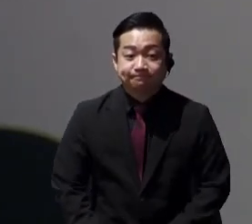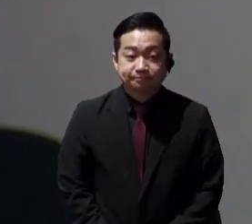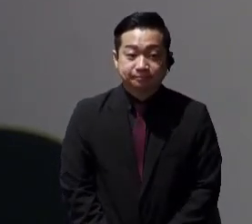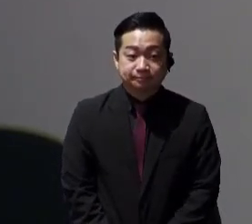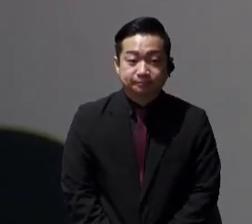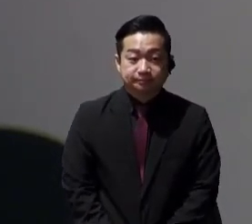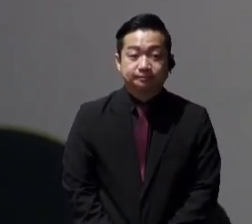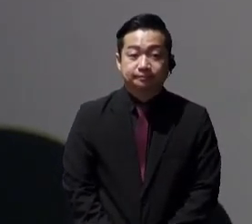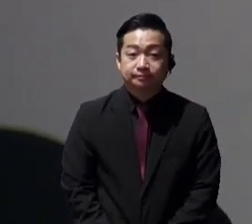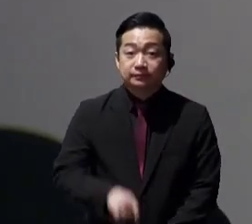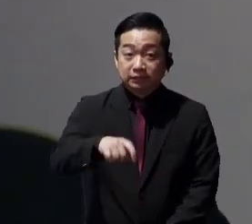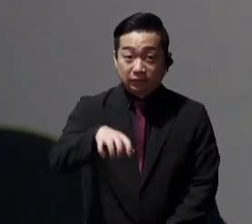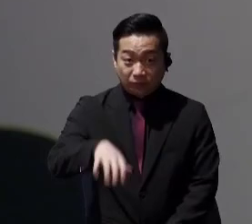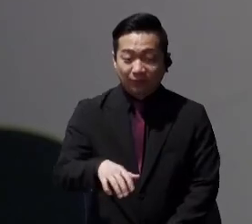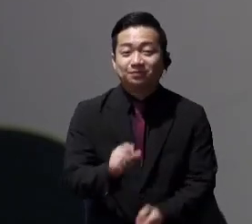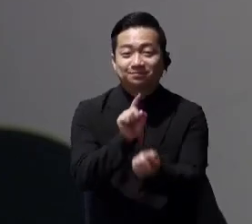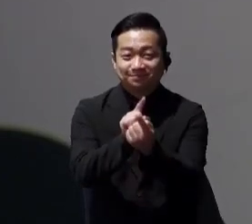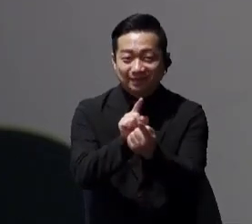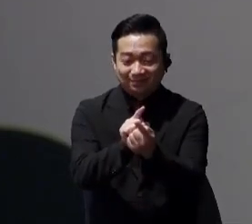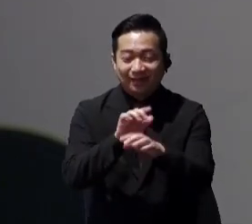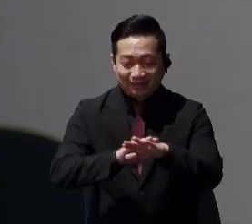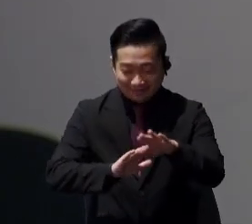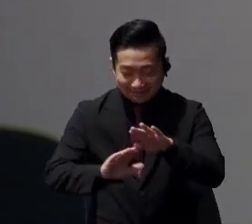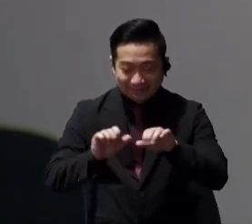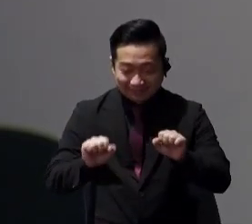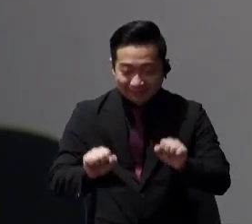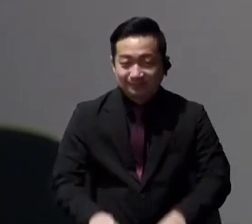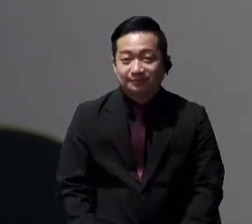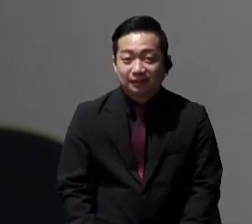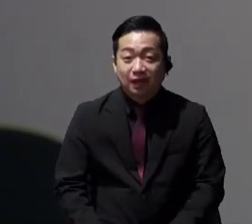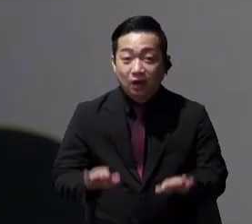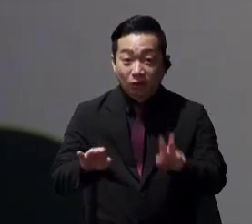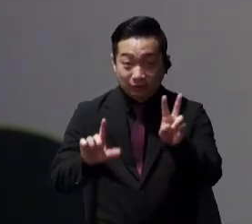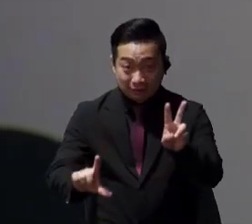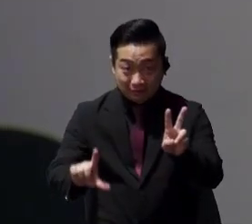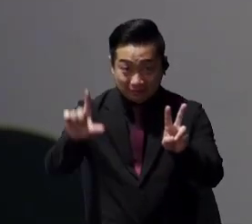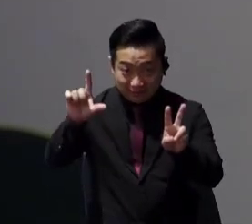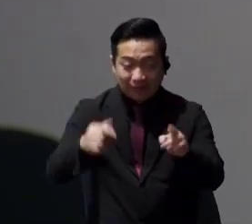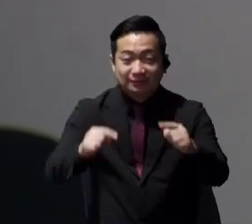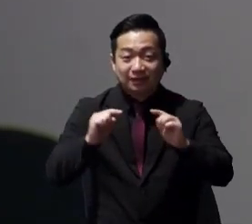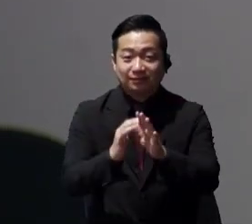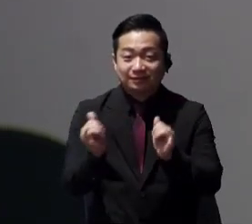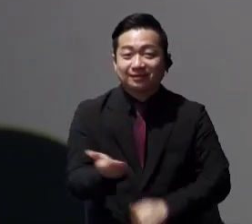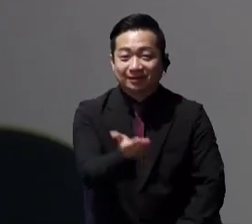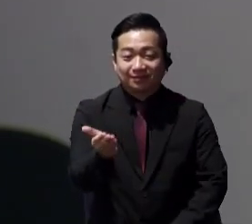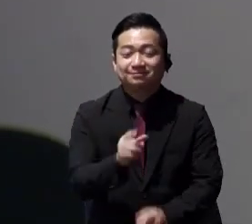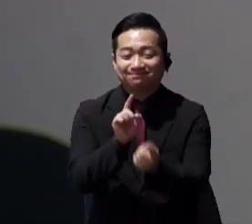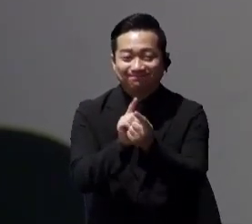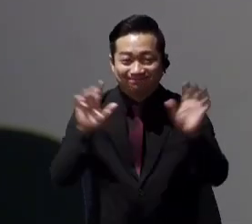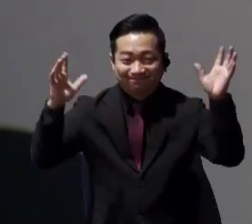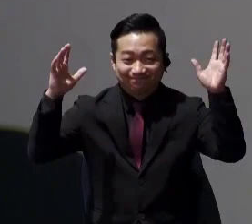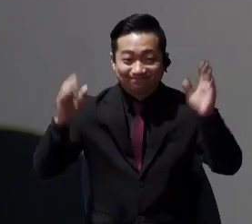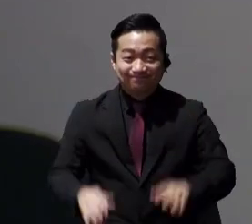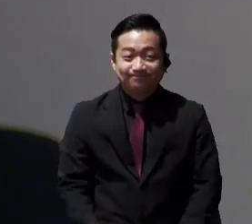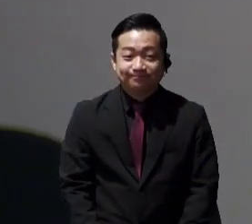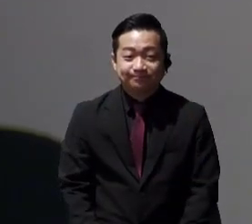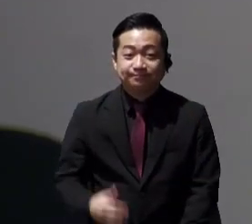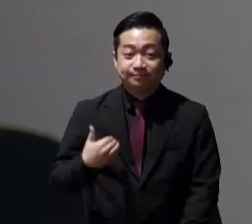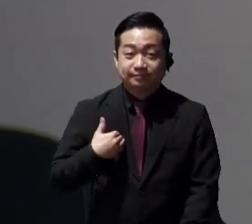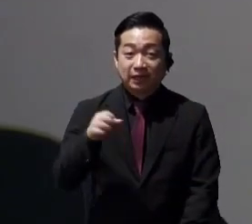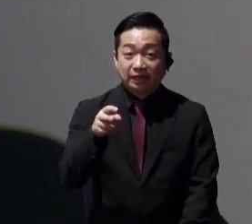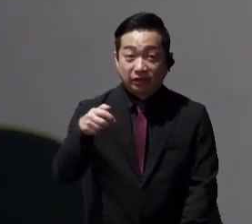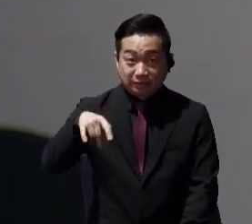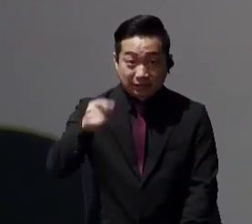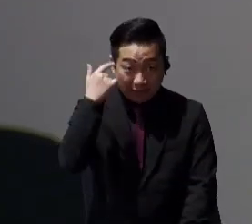2024. Welcome back, and I am Jung-Gil Ko, an associate professor in the College of Computing here at Yonsei University.